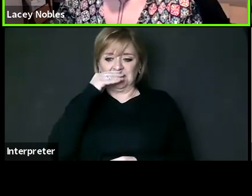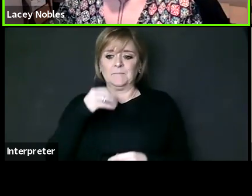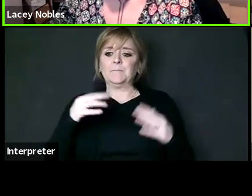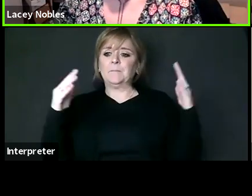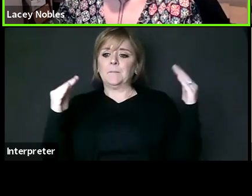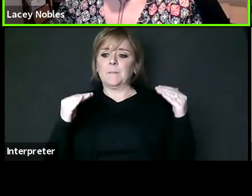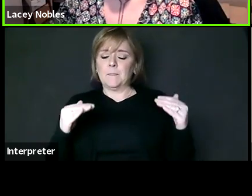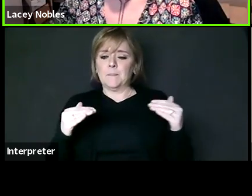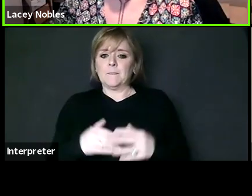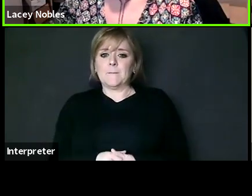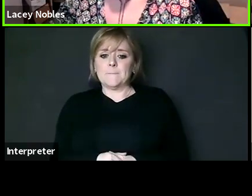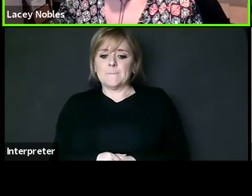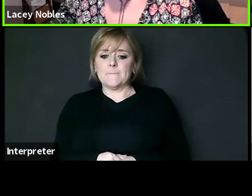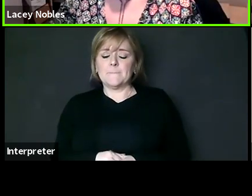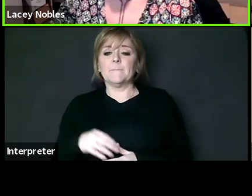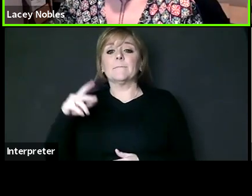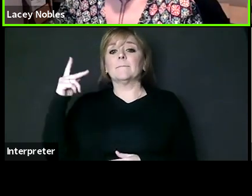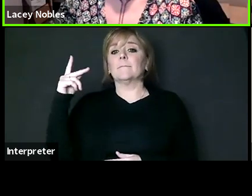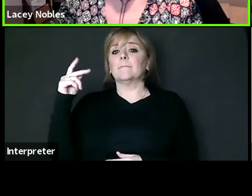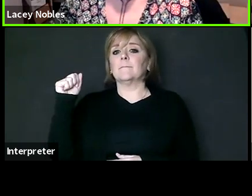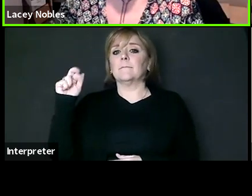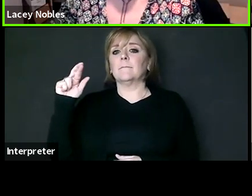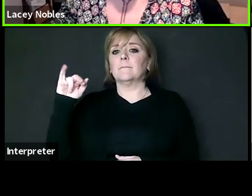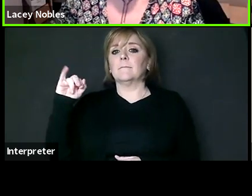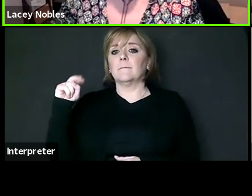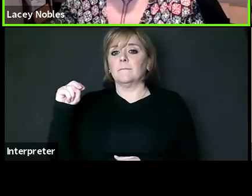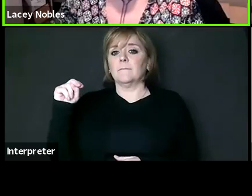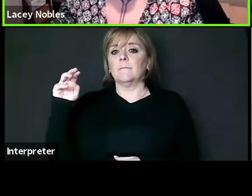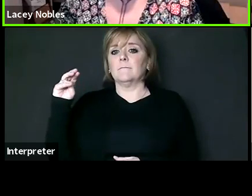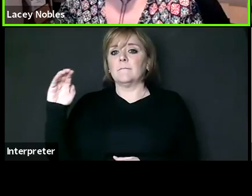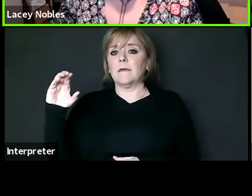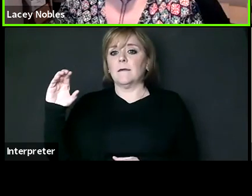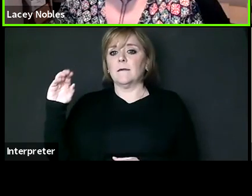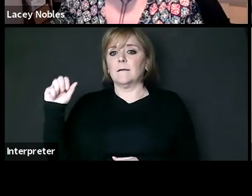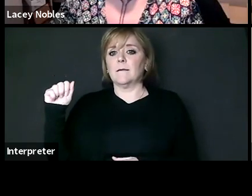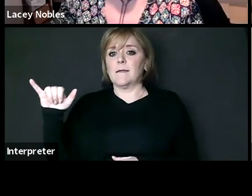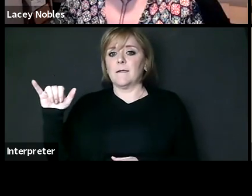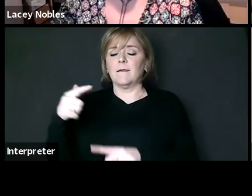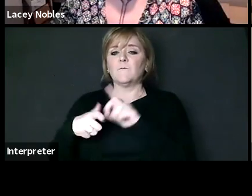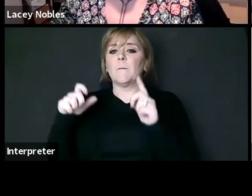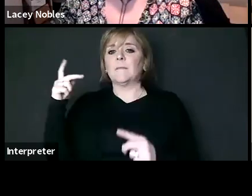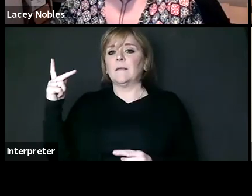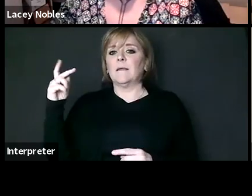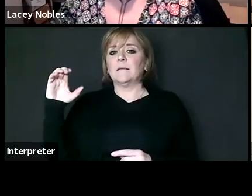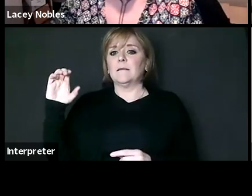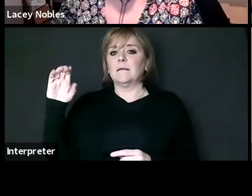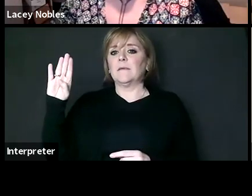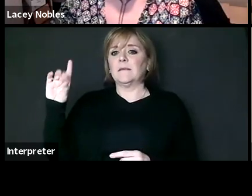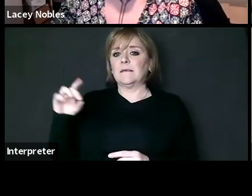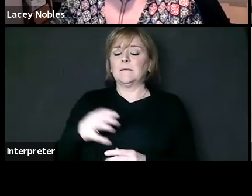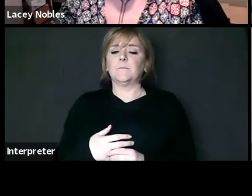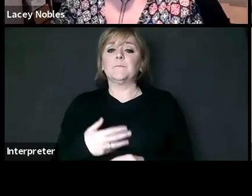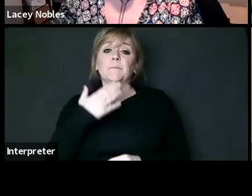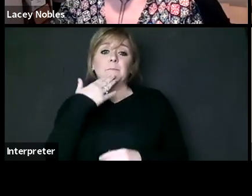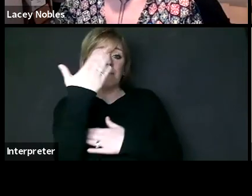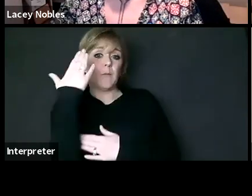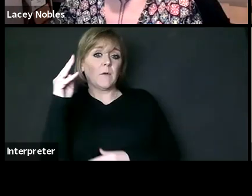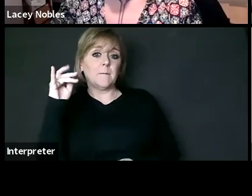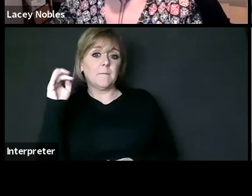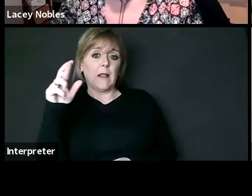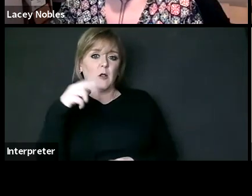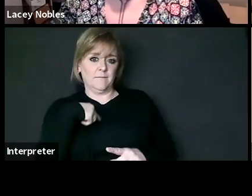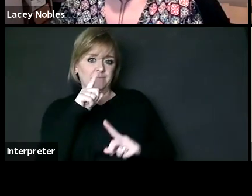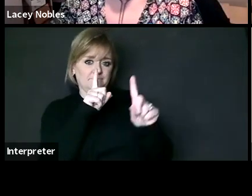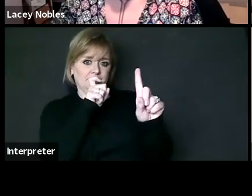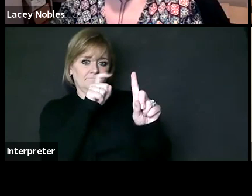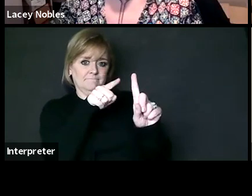Okay, and now we have Karen McKay from KCBD. Good morning, Mayor. My question is for you.